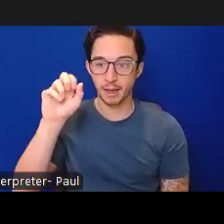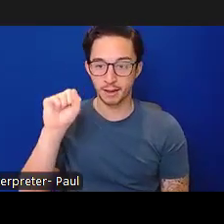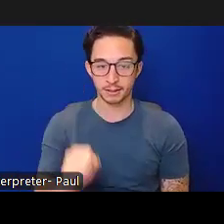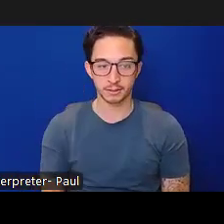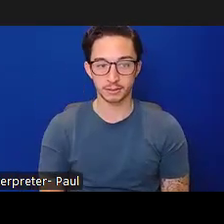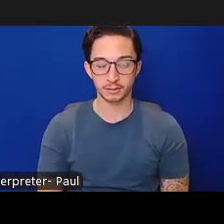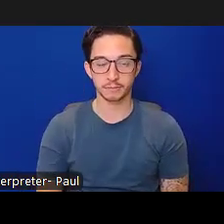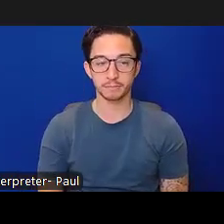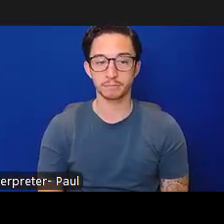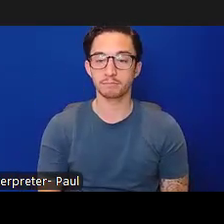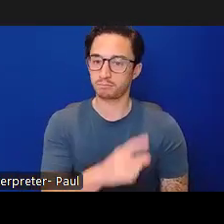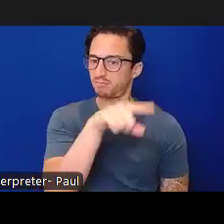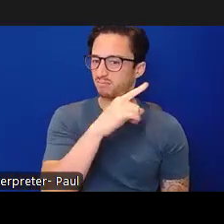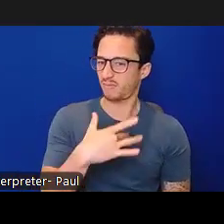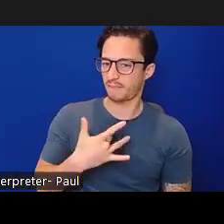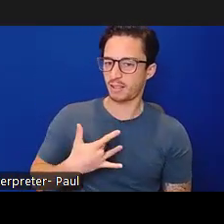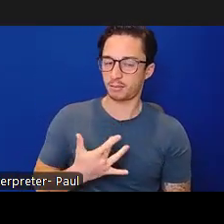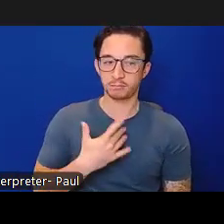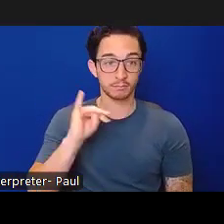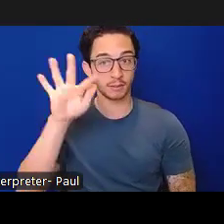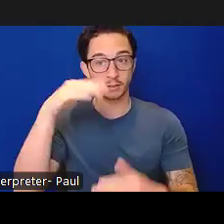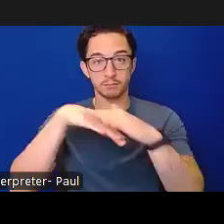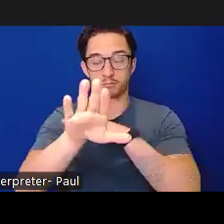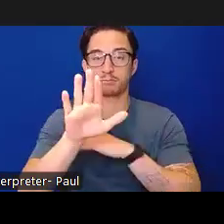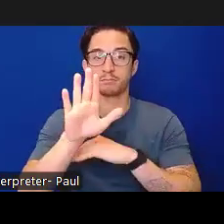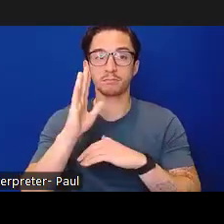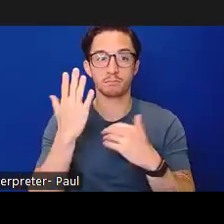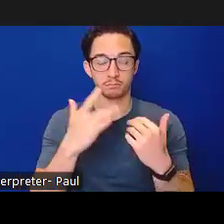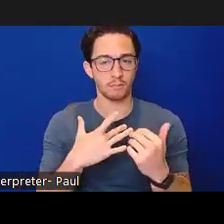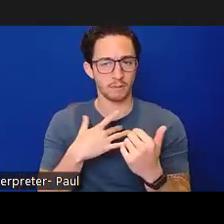And so they feel it when they come in your organization's doors.